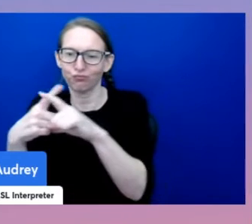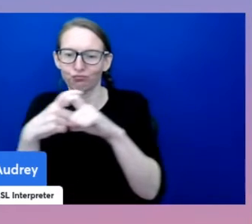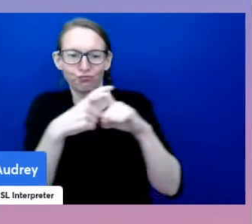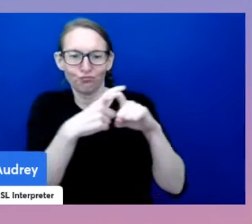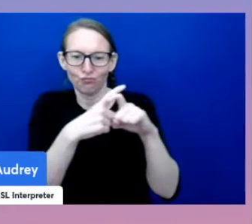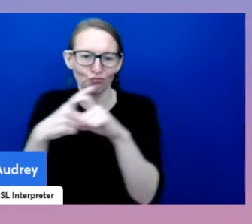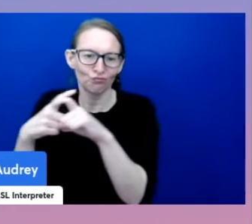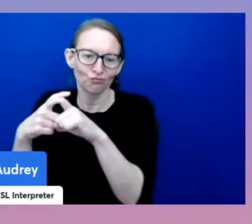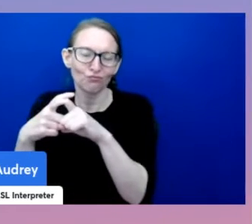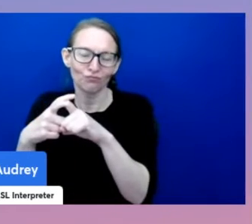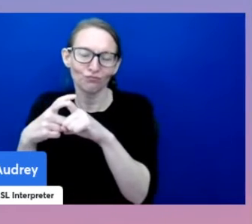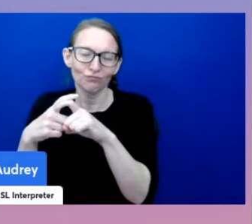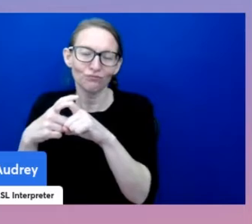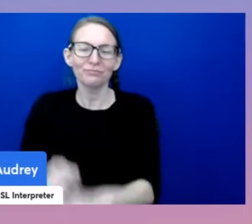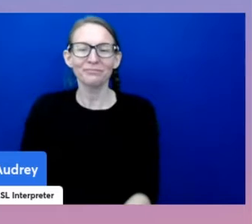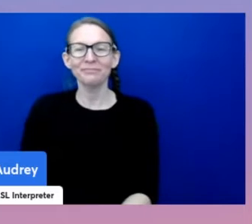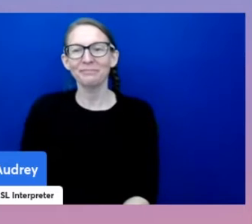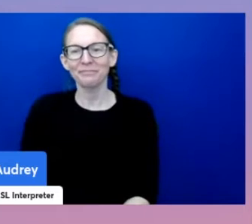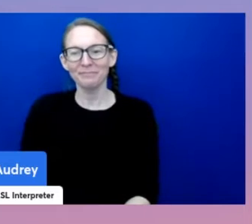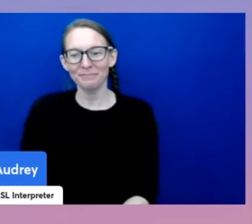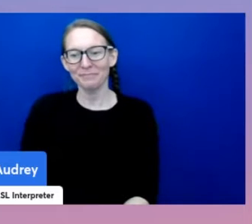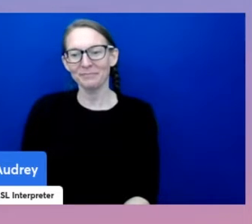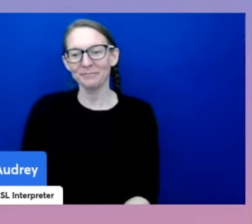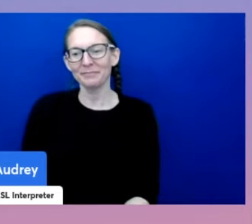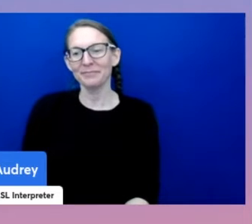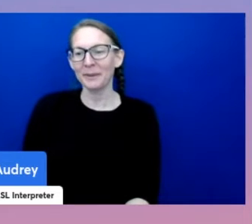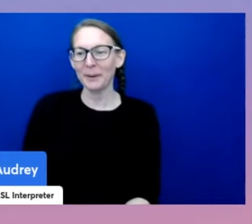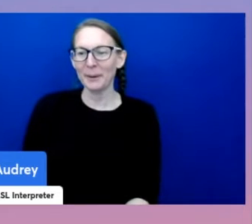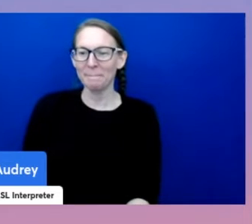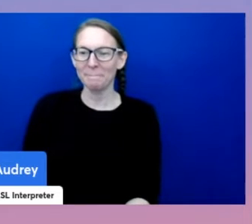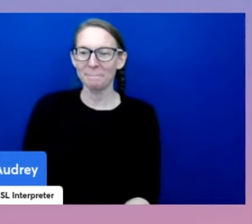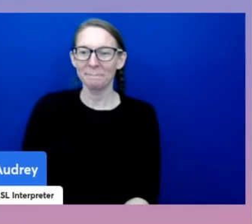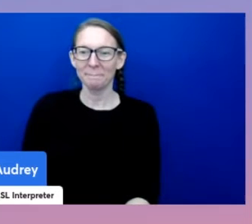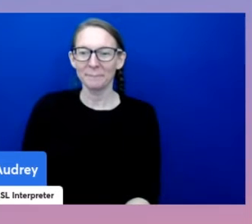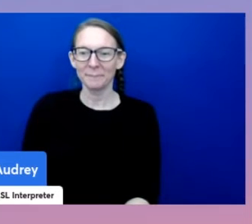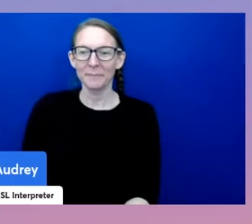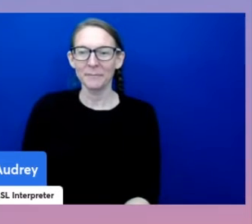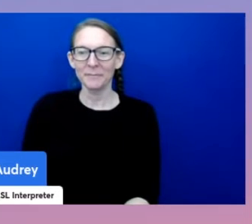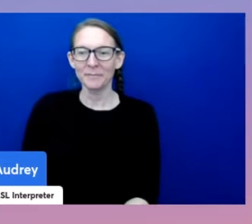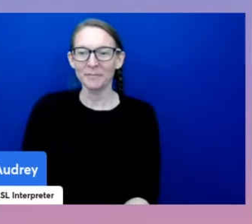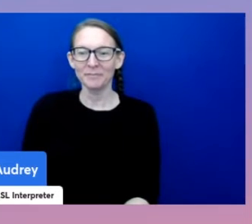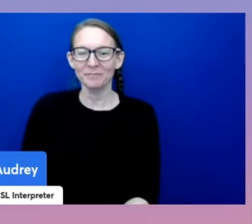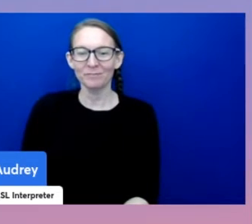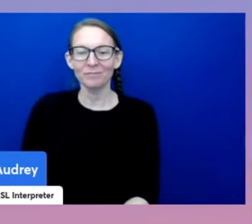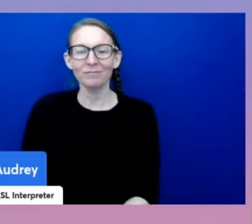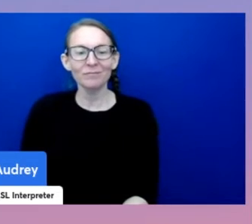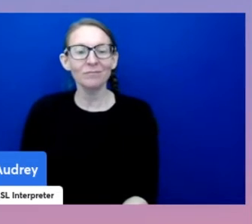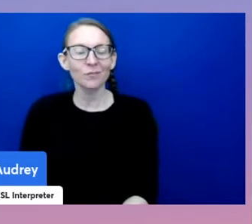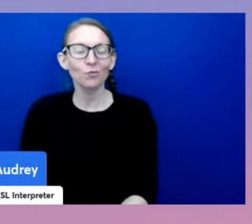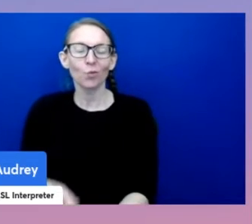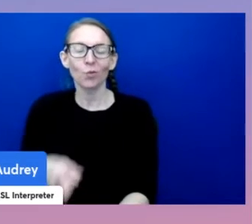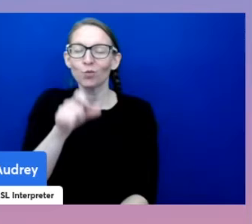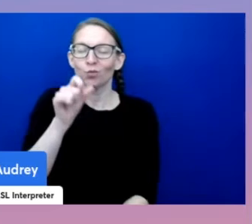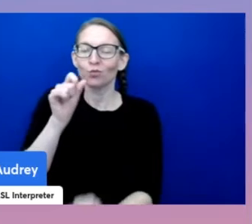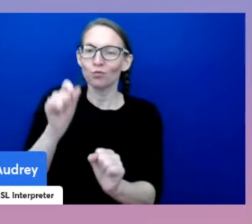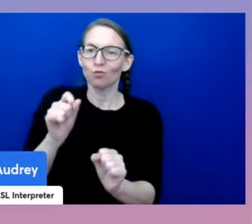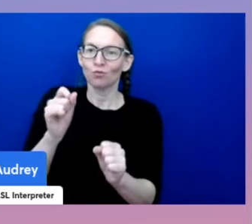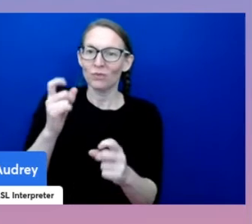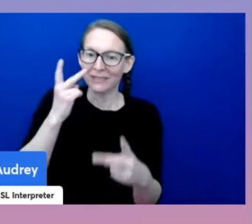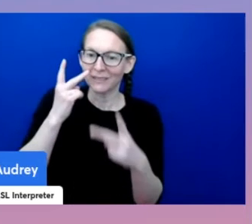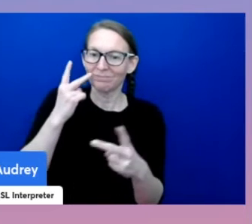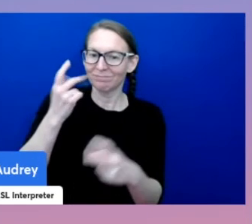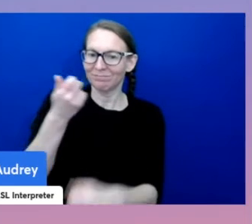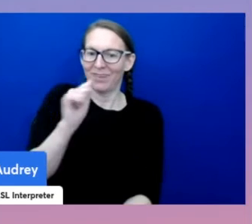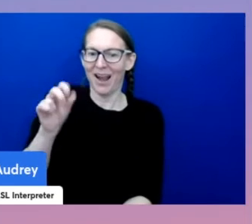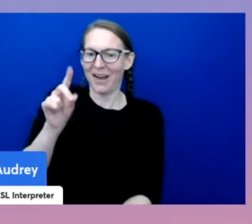the DE key. So you can't see any data that encrypt.